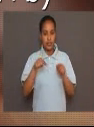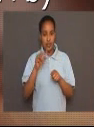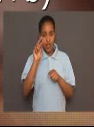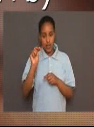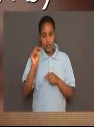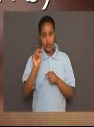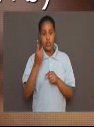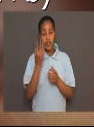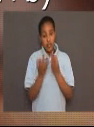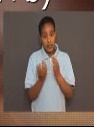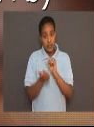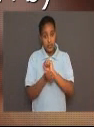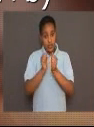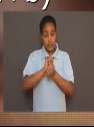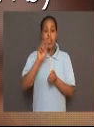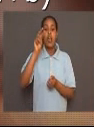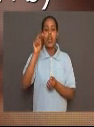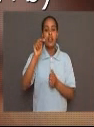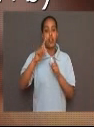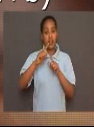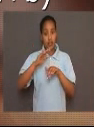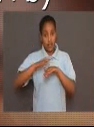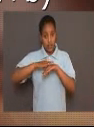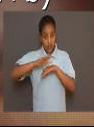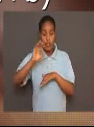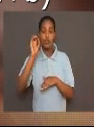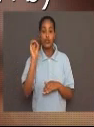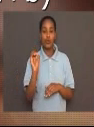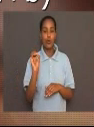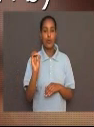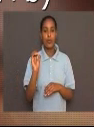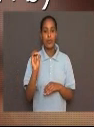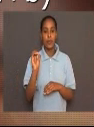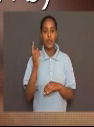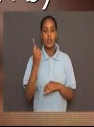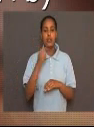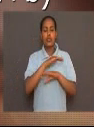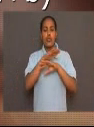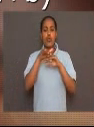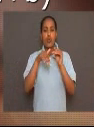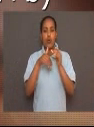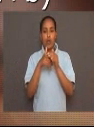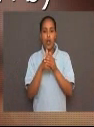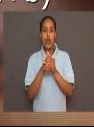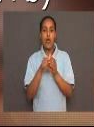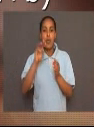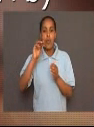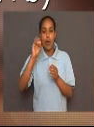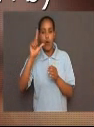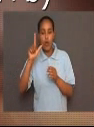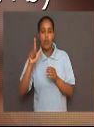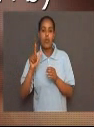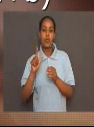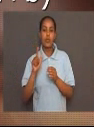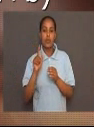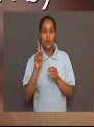If the change in N is greater than 0, then the total moles of products are